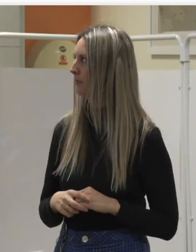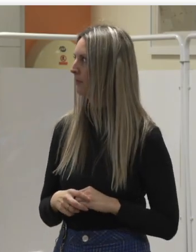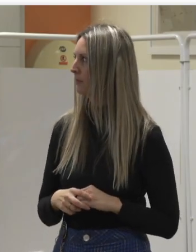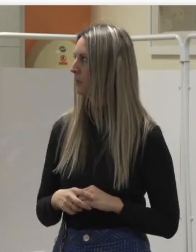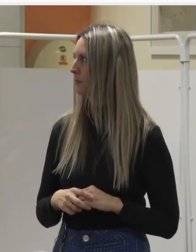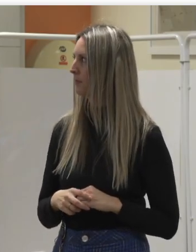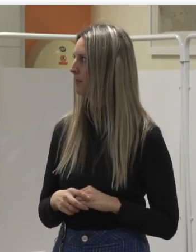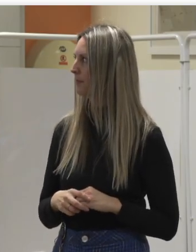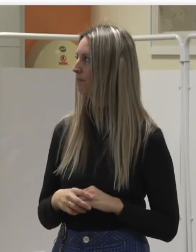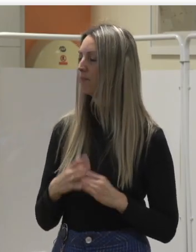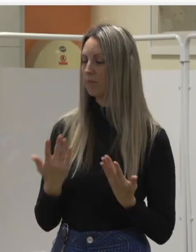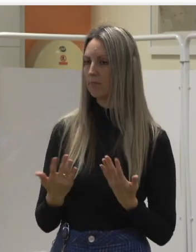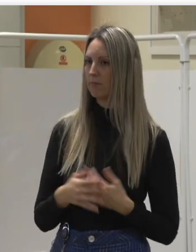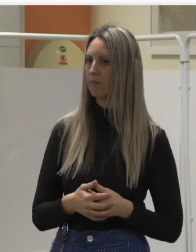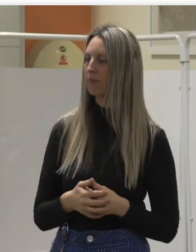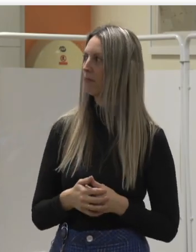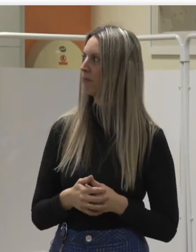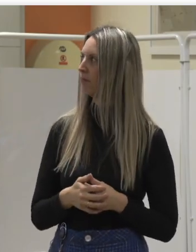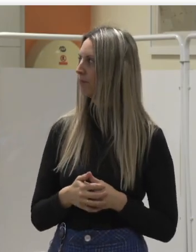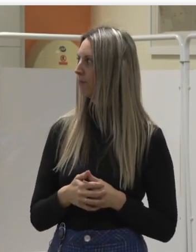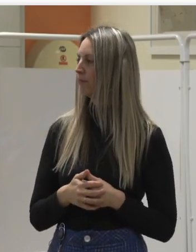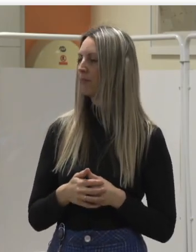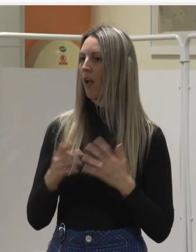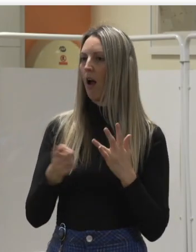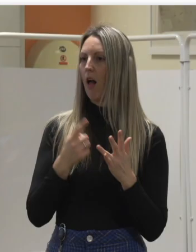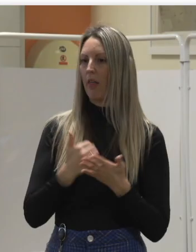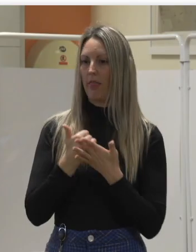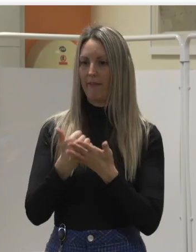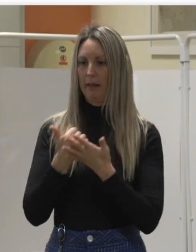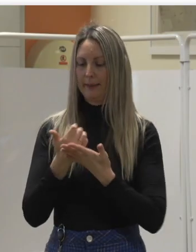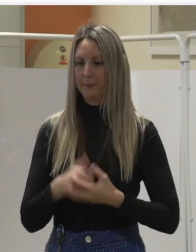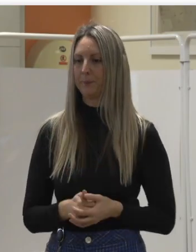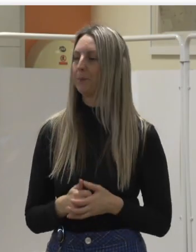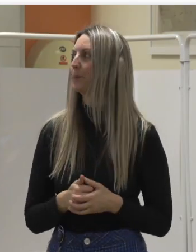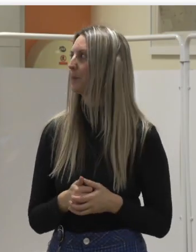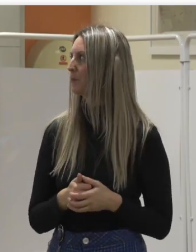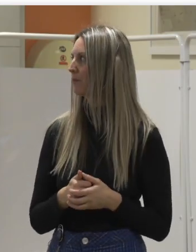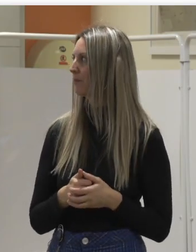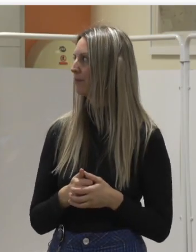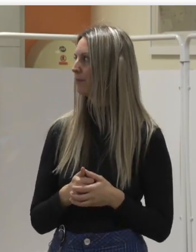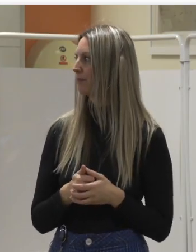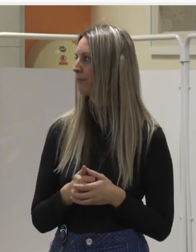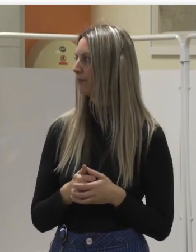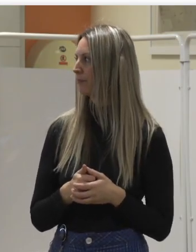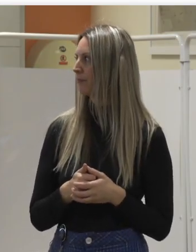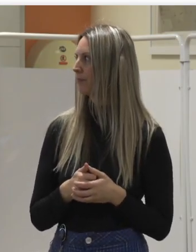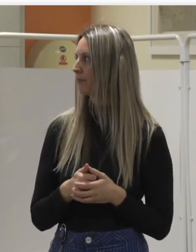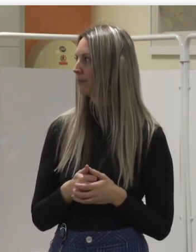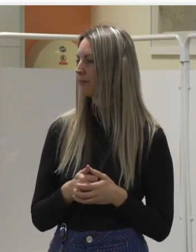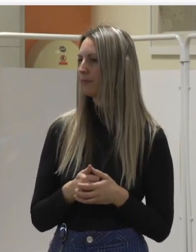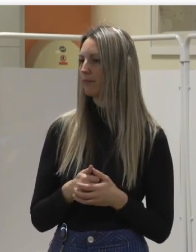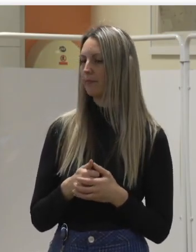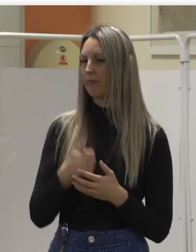of them it's available, some of them it may be difficult, there may be long waiting times to access them, and it's a frustration